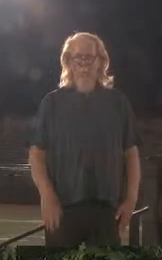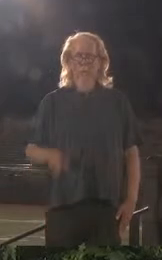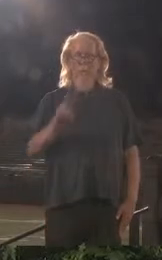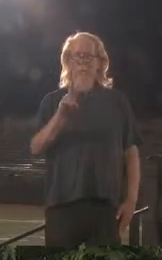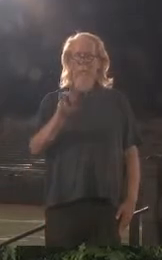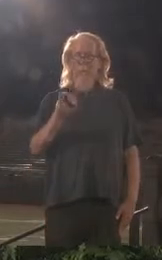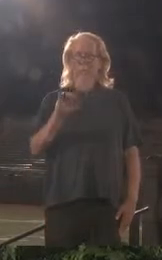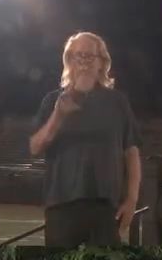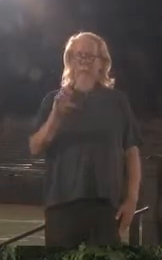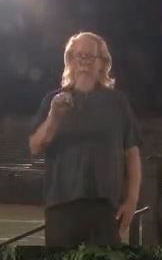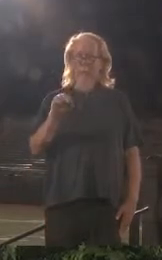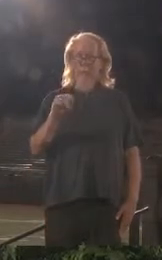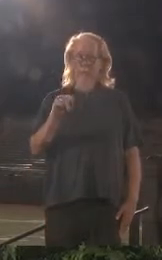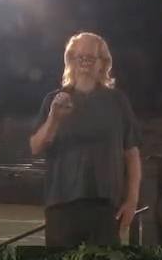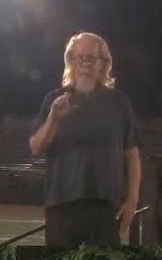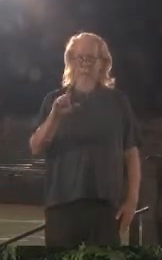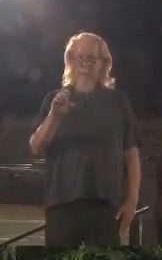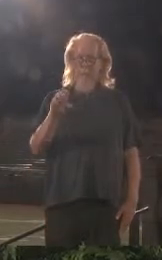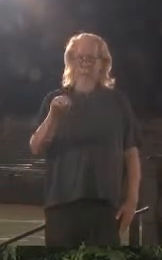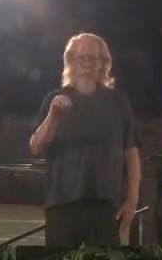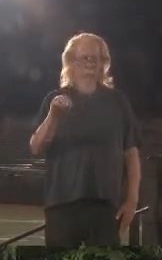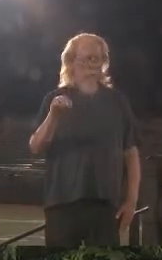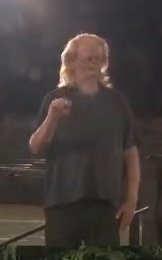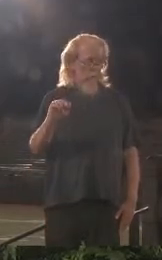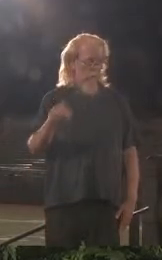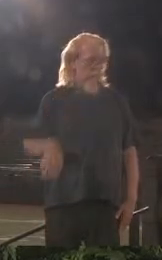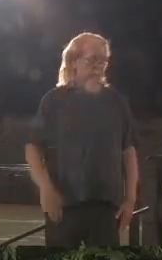Vicente Ismael Limon.